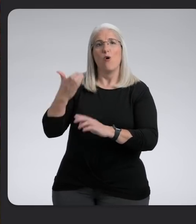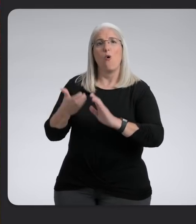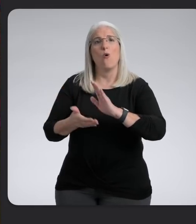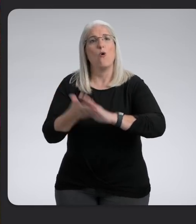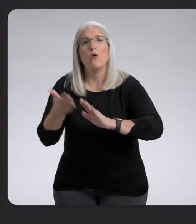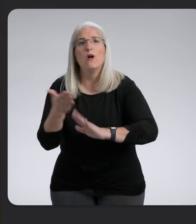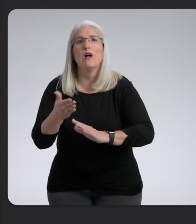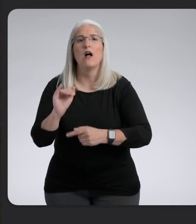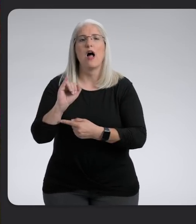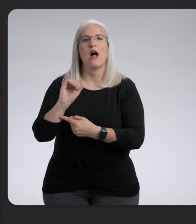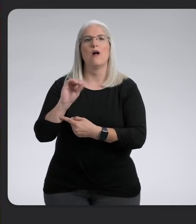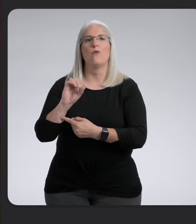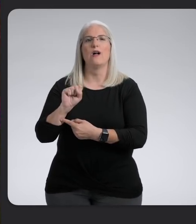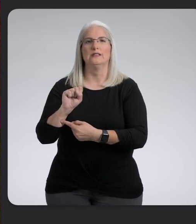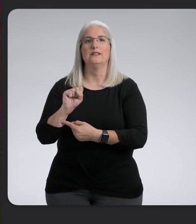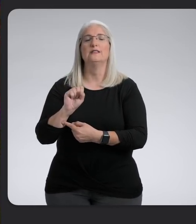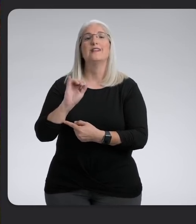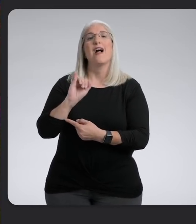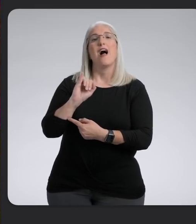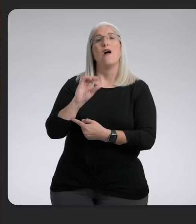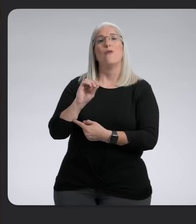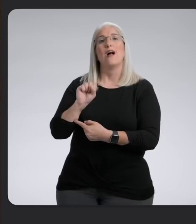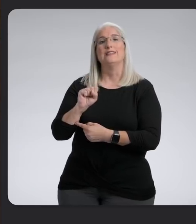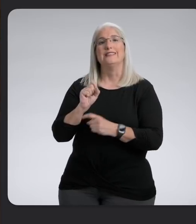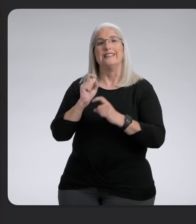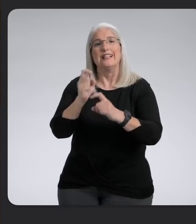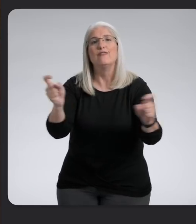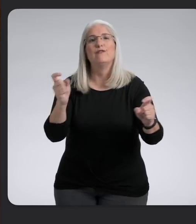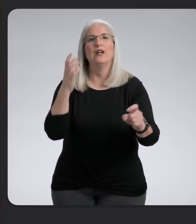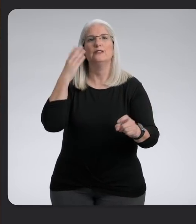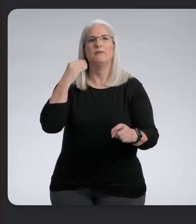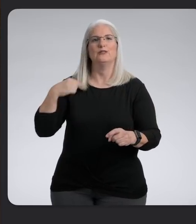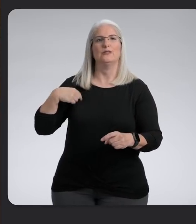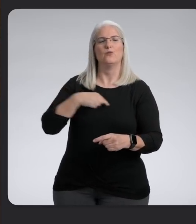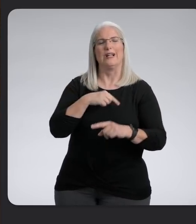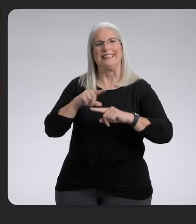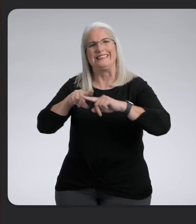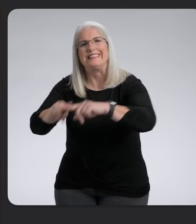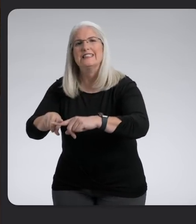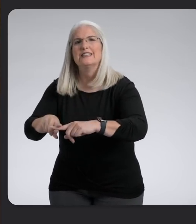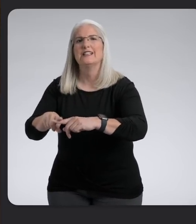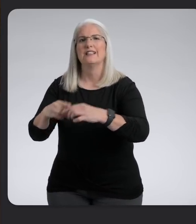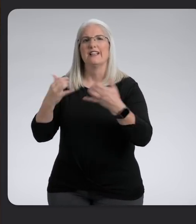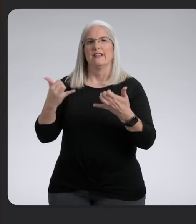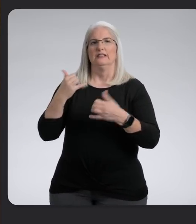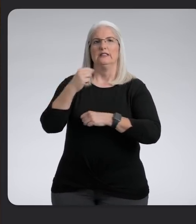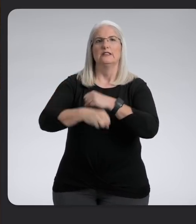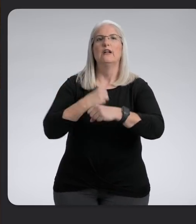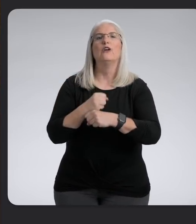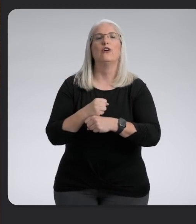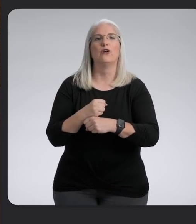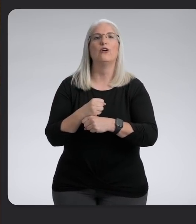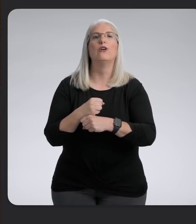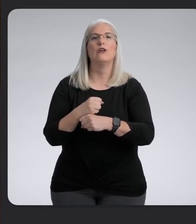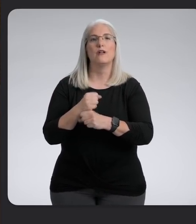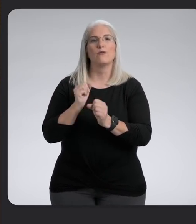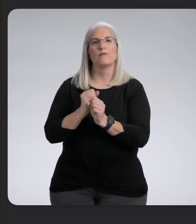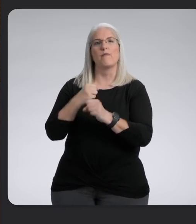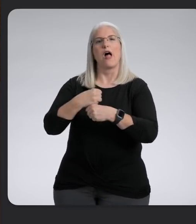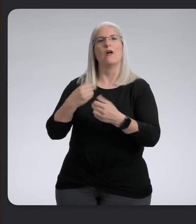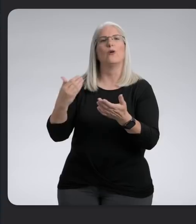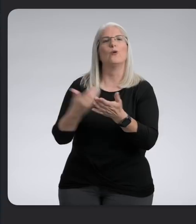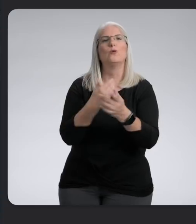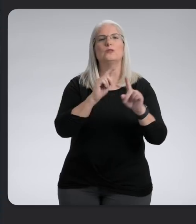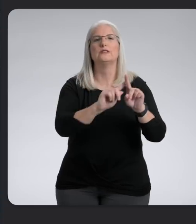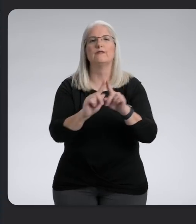iOS powers experiences we've come to rely on. And this year, we were inspired to create even more meaningful ways iPhone could help